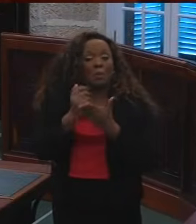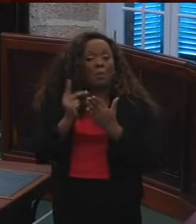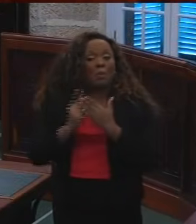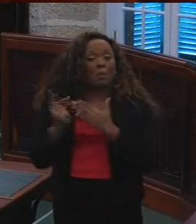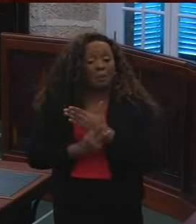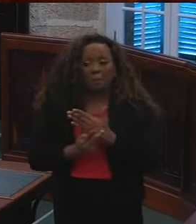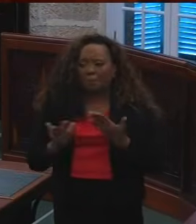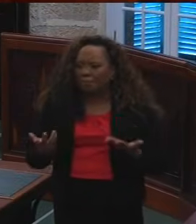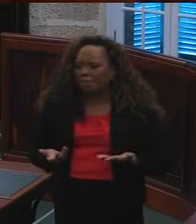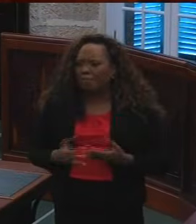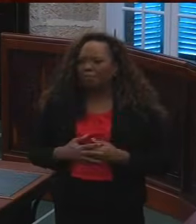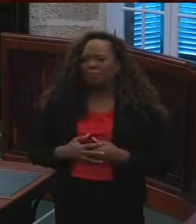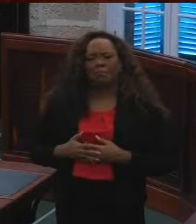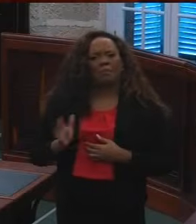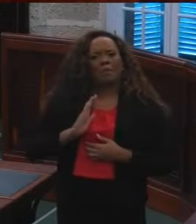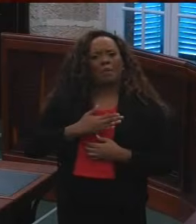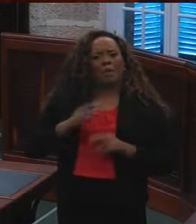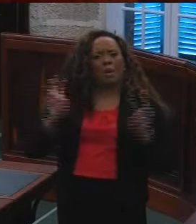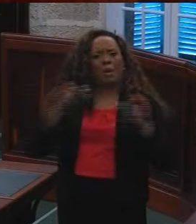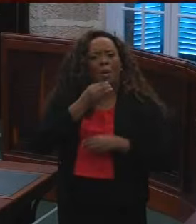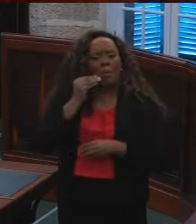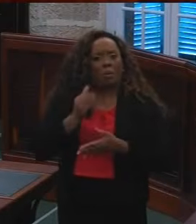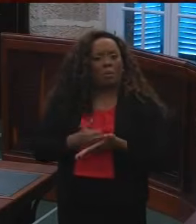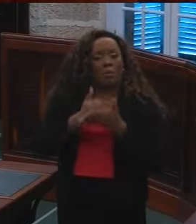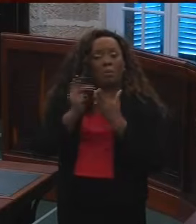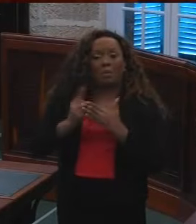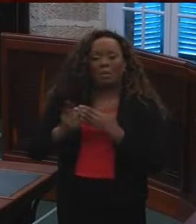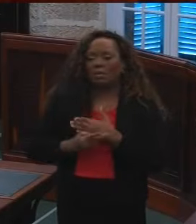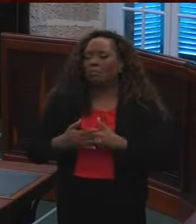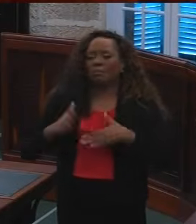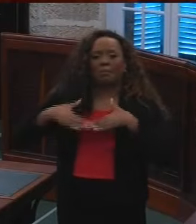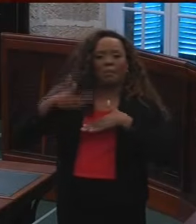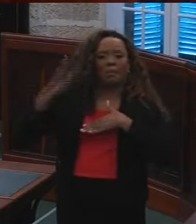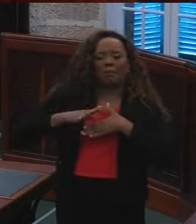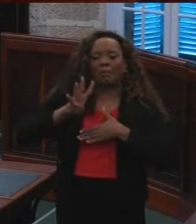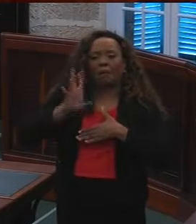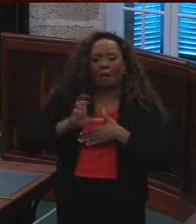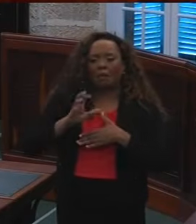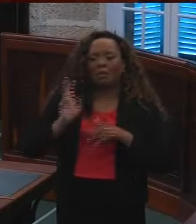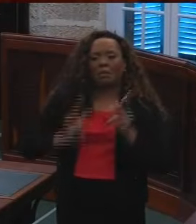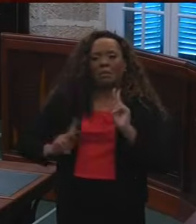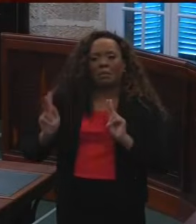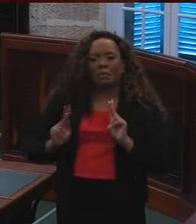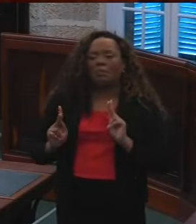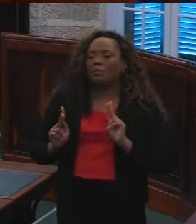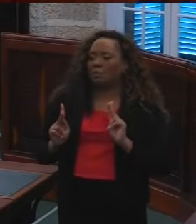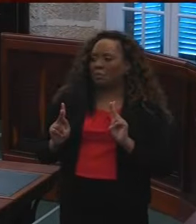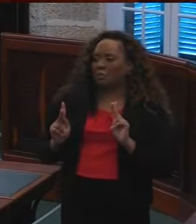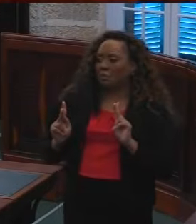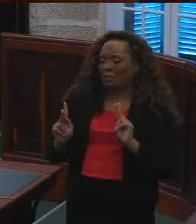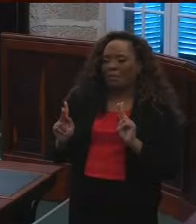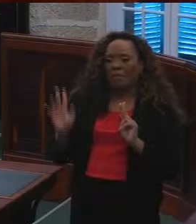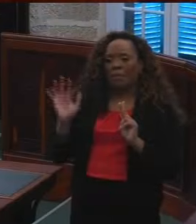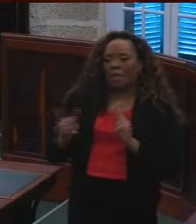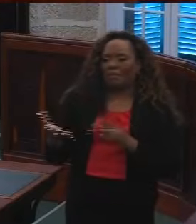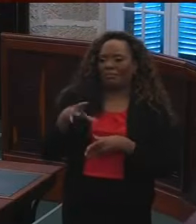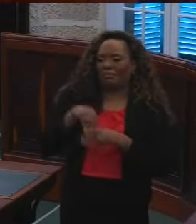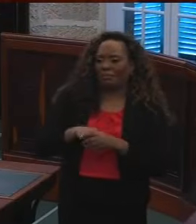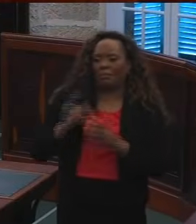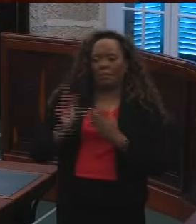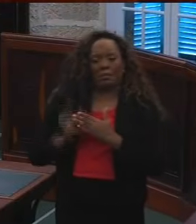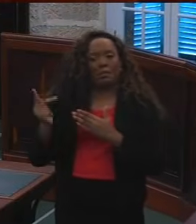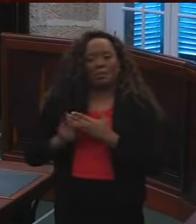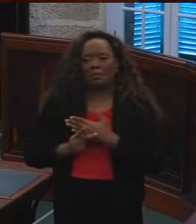where we have over 400 persons responsible across the length and breadth